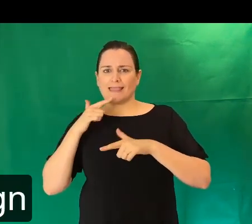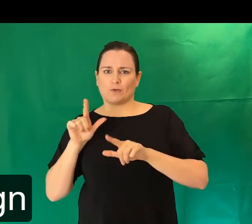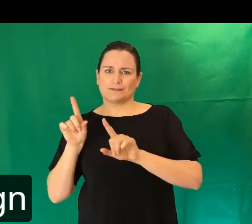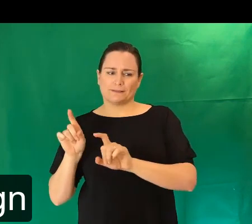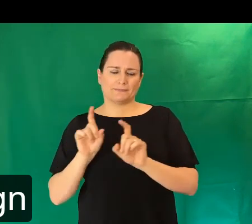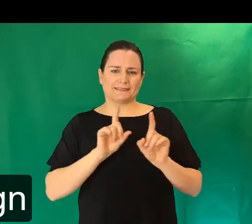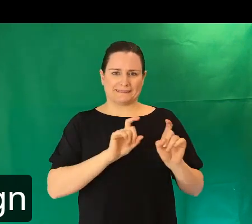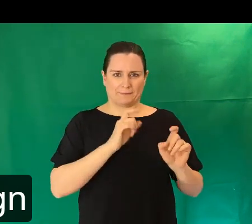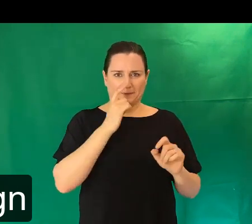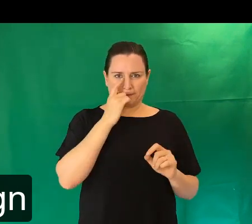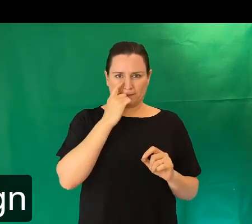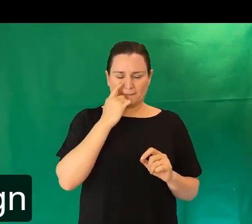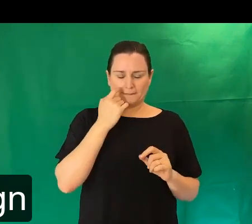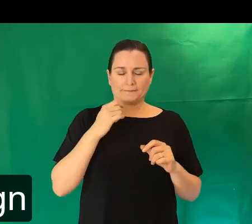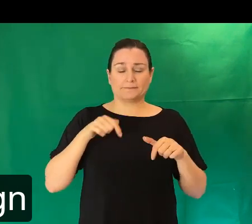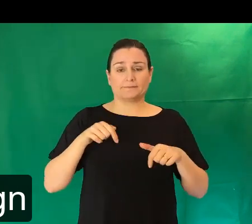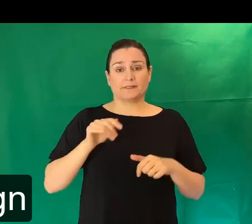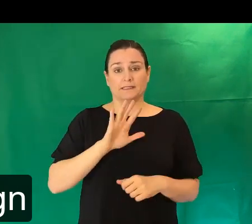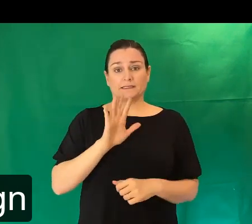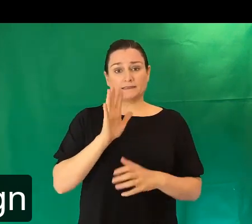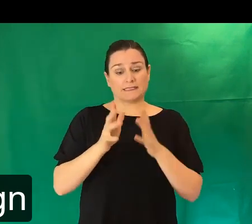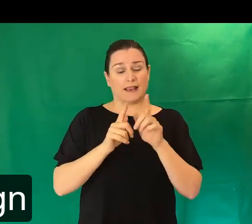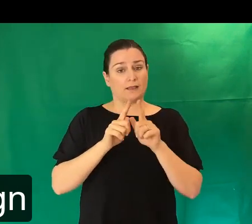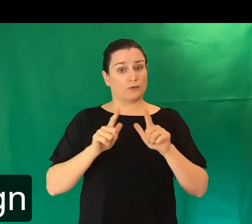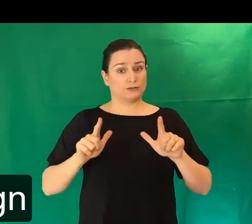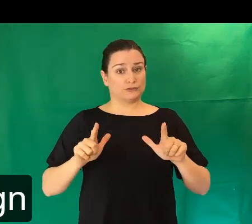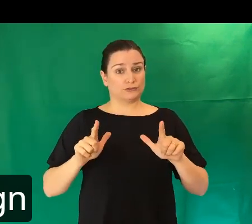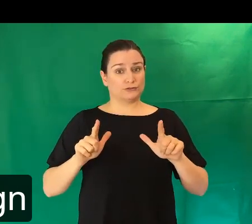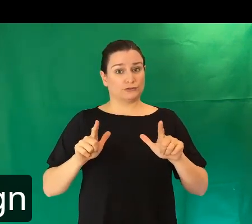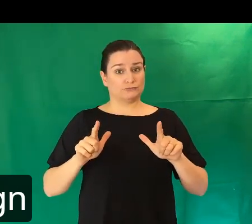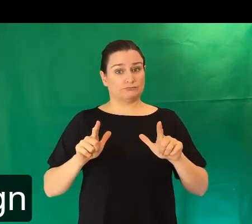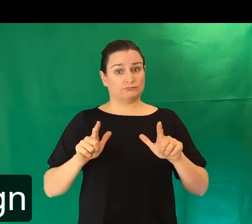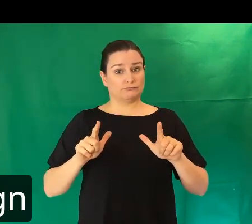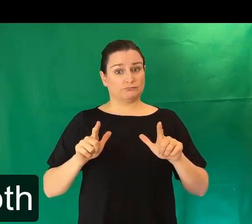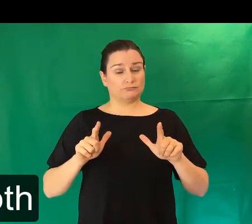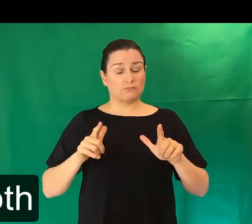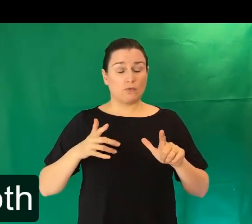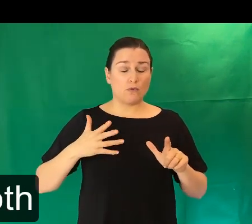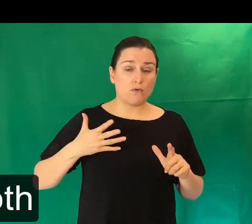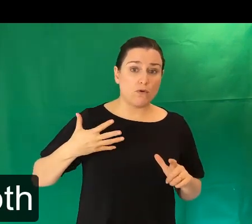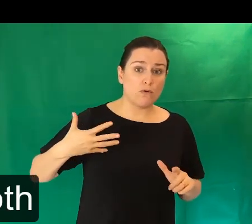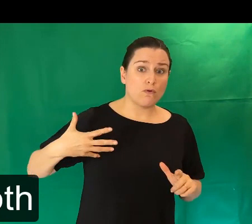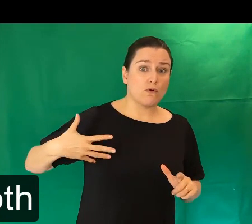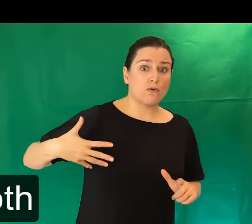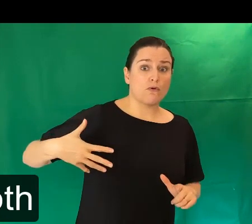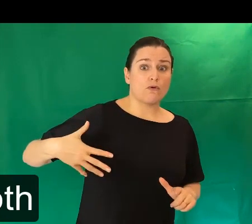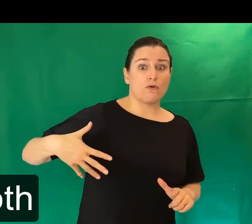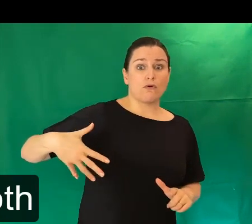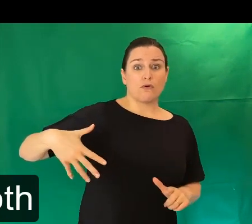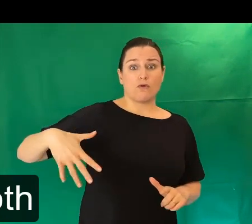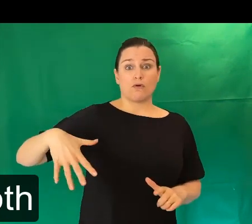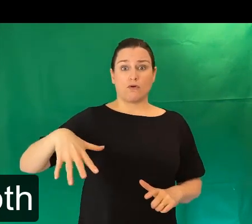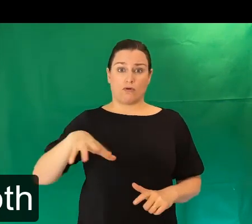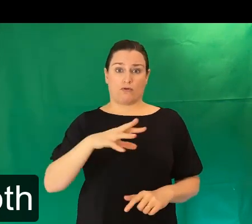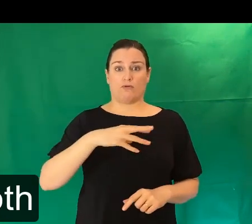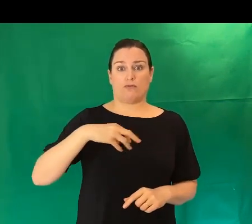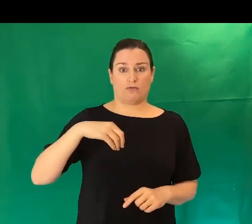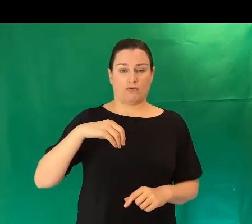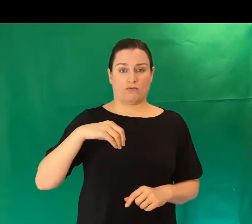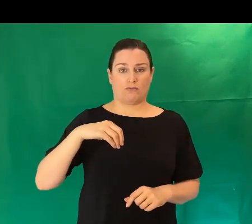on. In sign languages, all sign languages studied so far